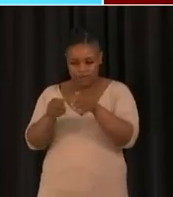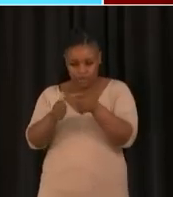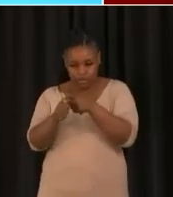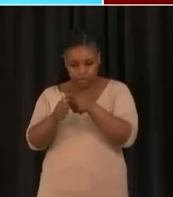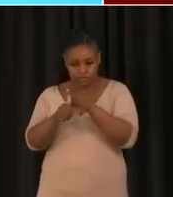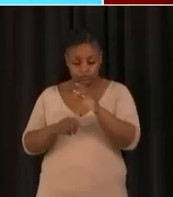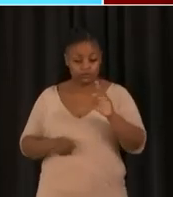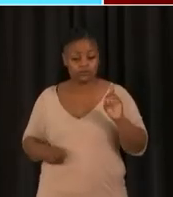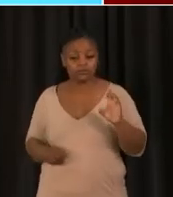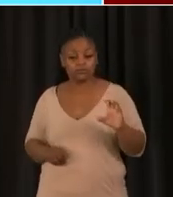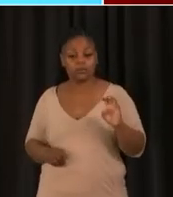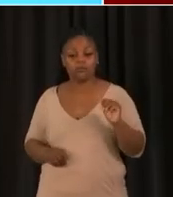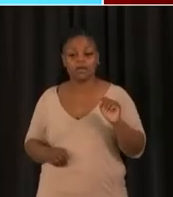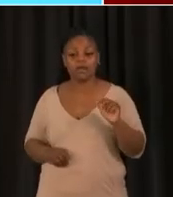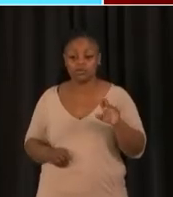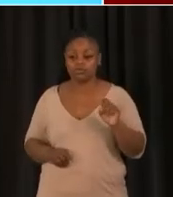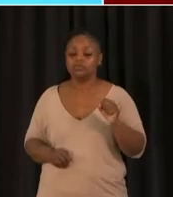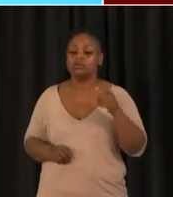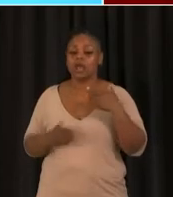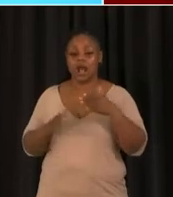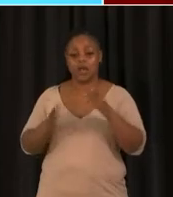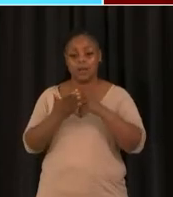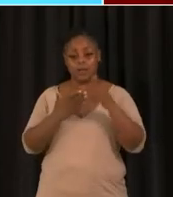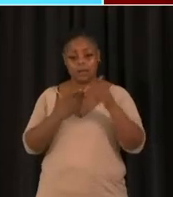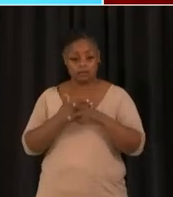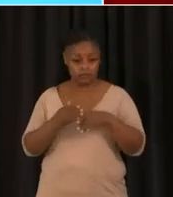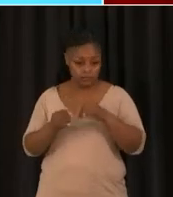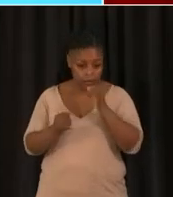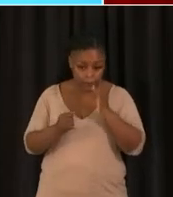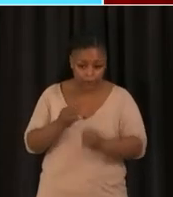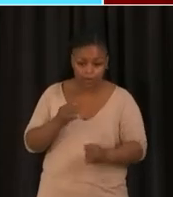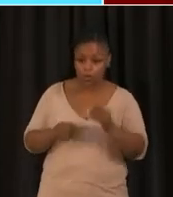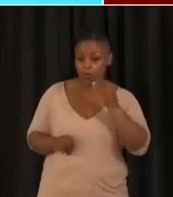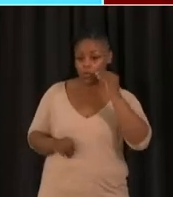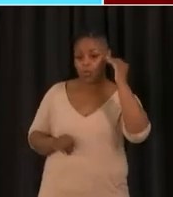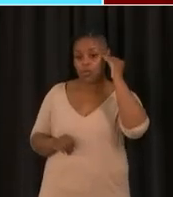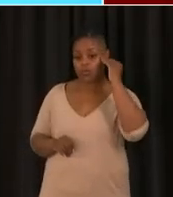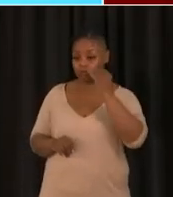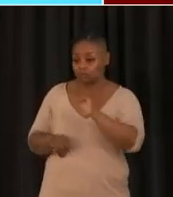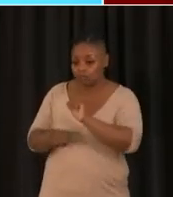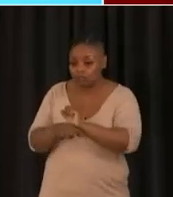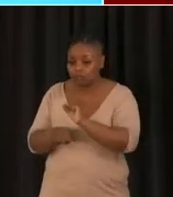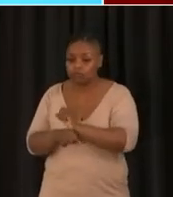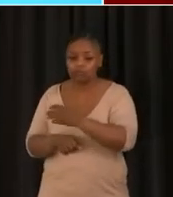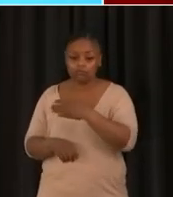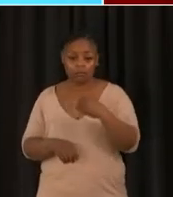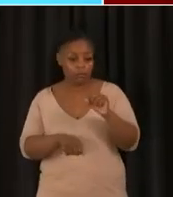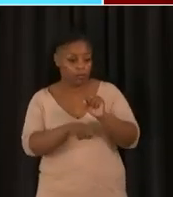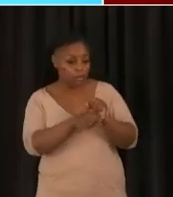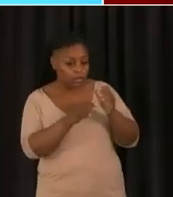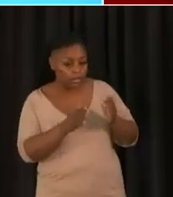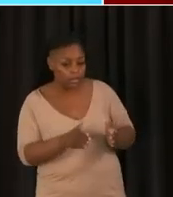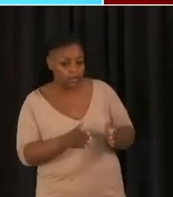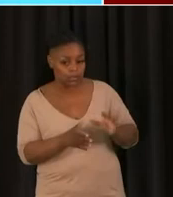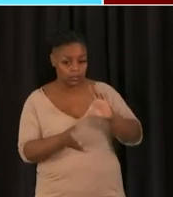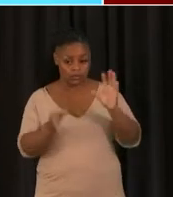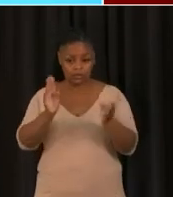March 2020 with a total of $1,500, and DC Opportunity matched my savings with